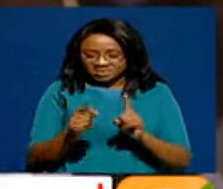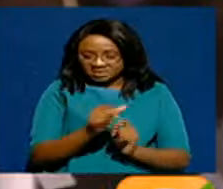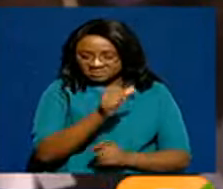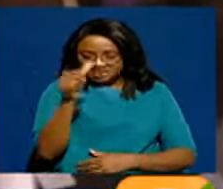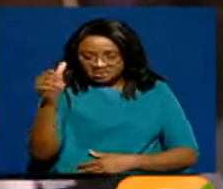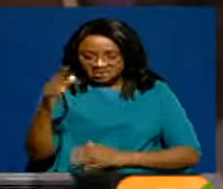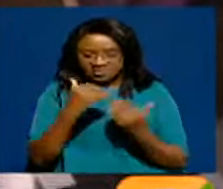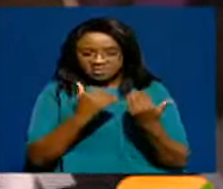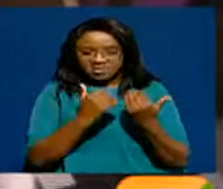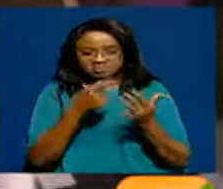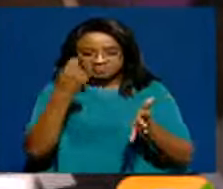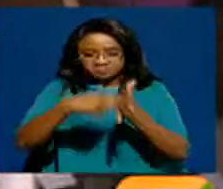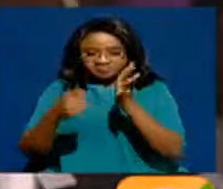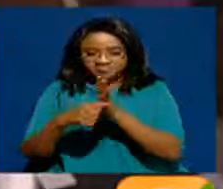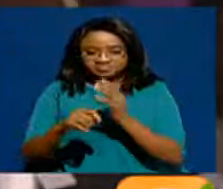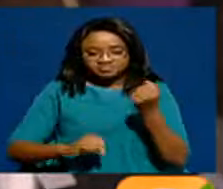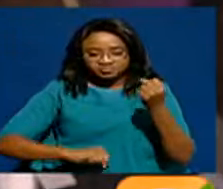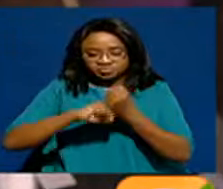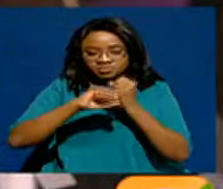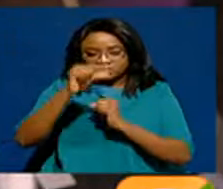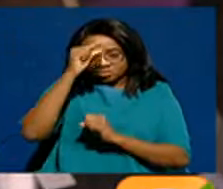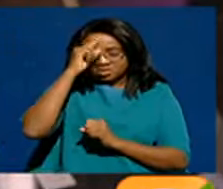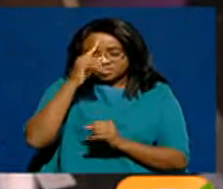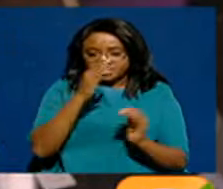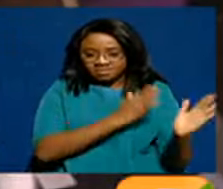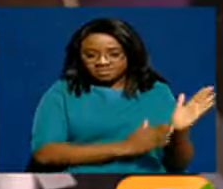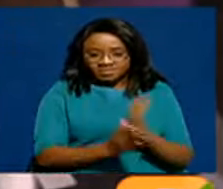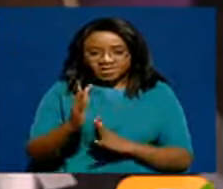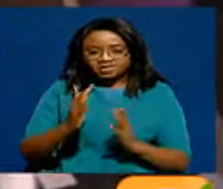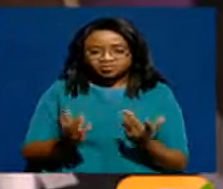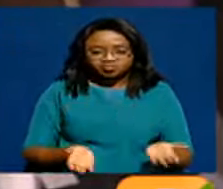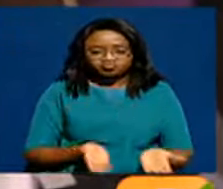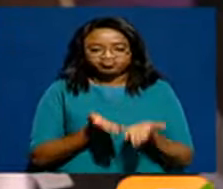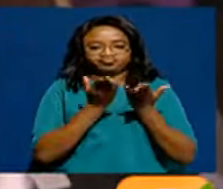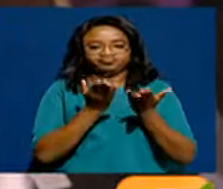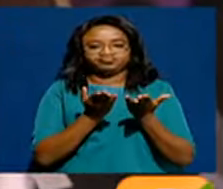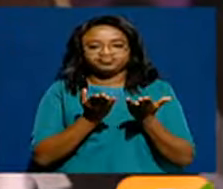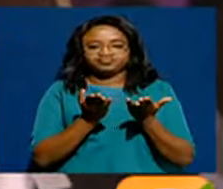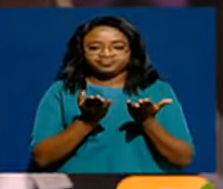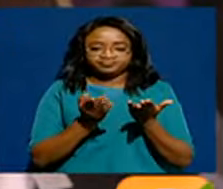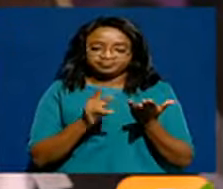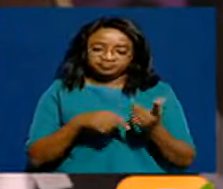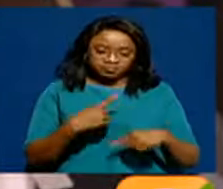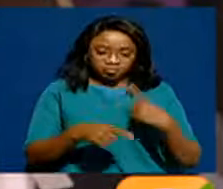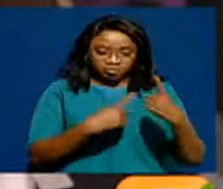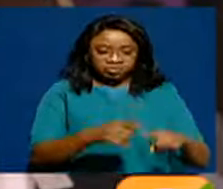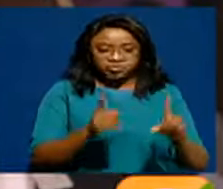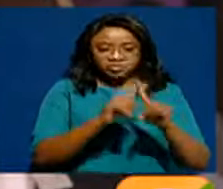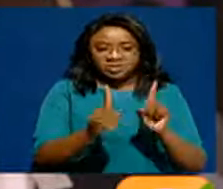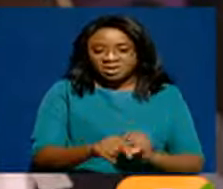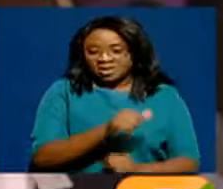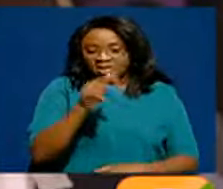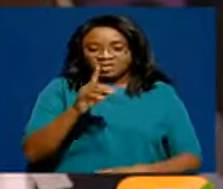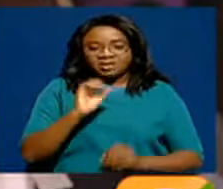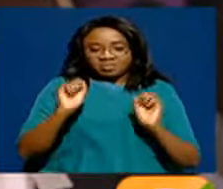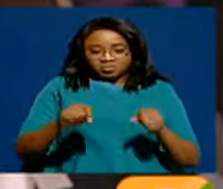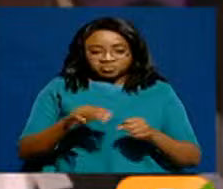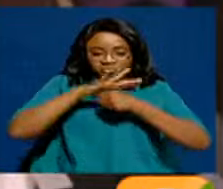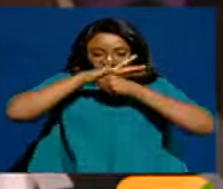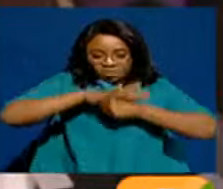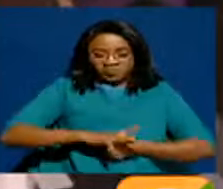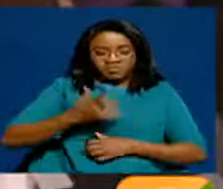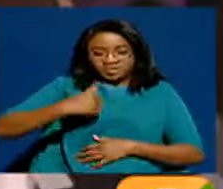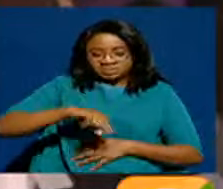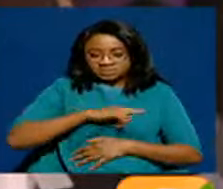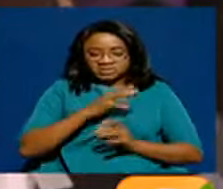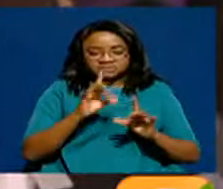do mission in this country and develop, but those that are going to harm us and make the cost of living